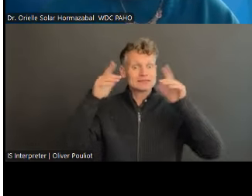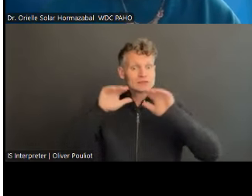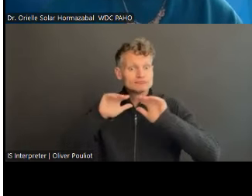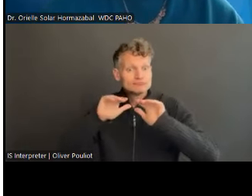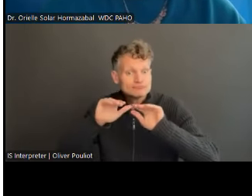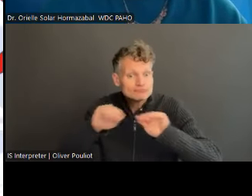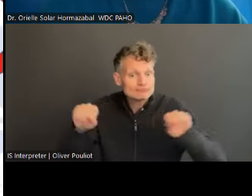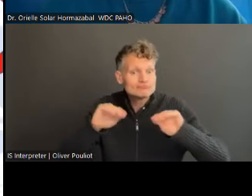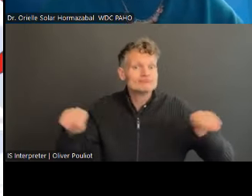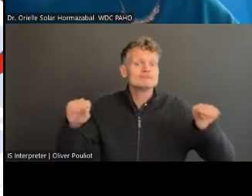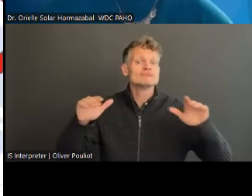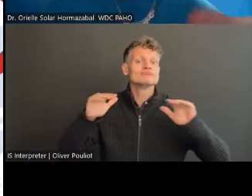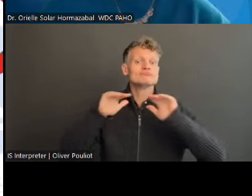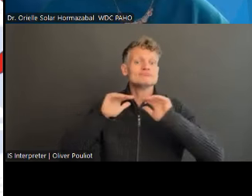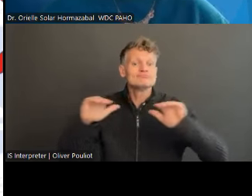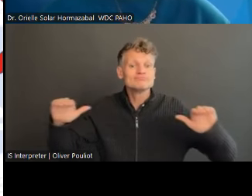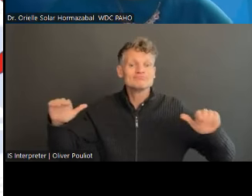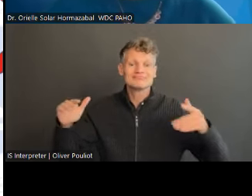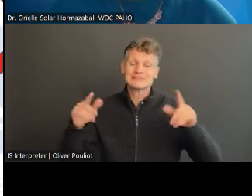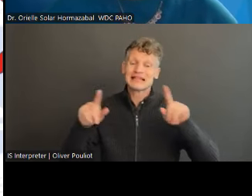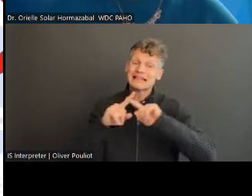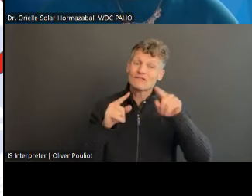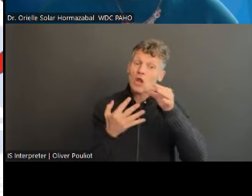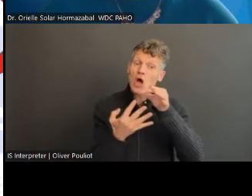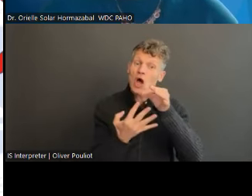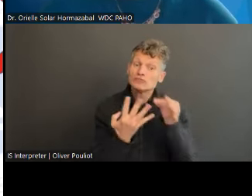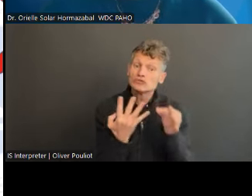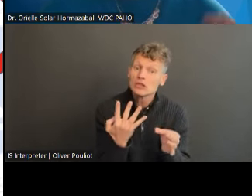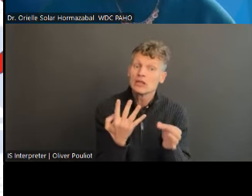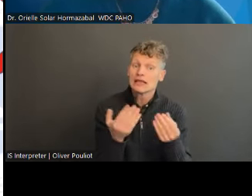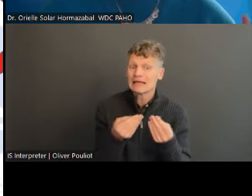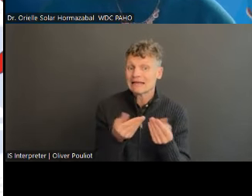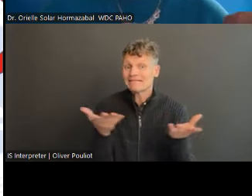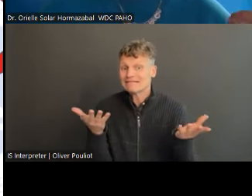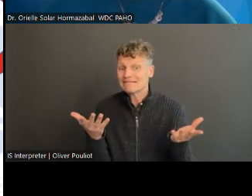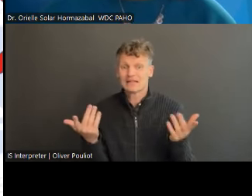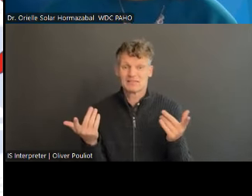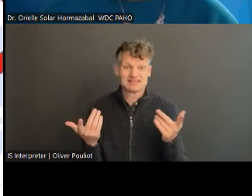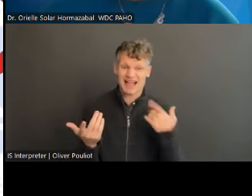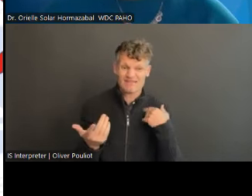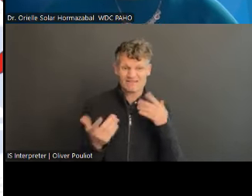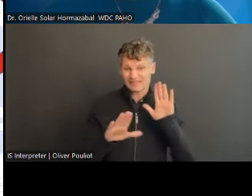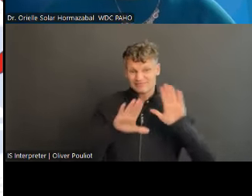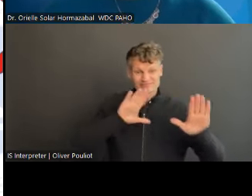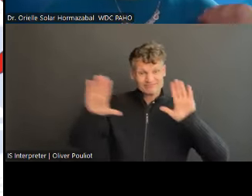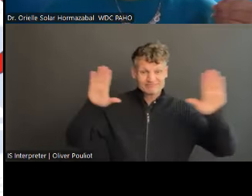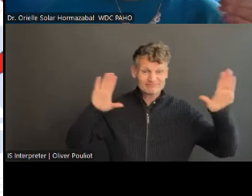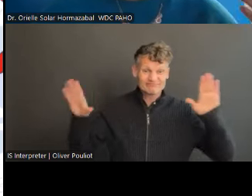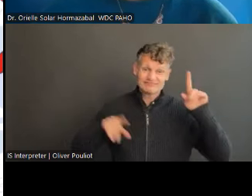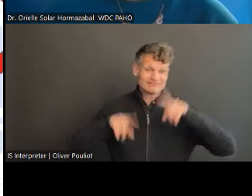paths. Because the realities are not the same, the context is diverse, and this